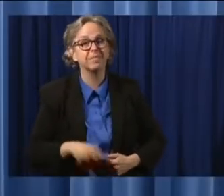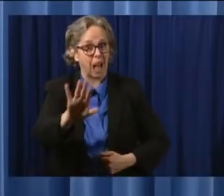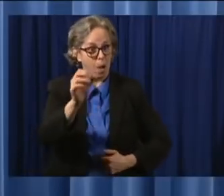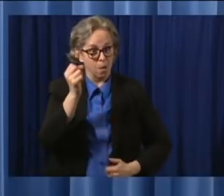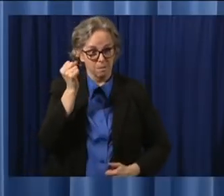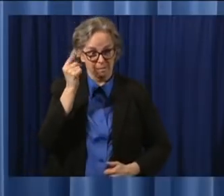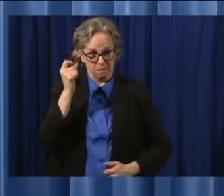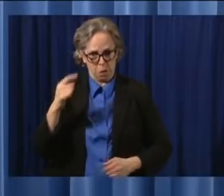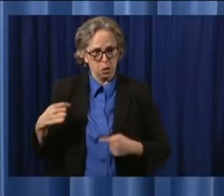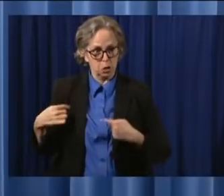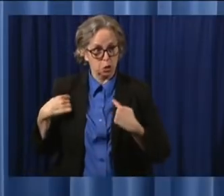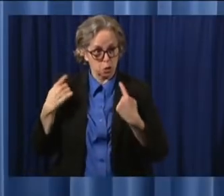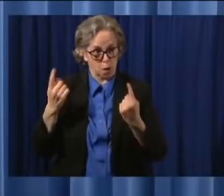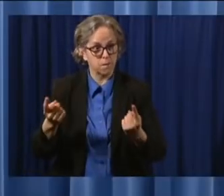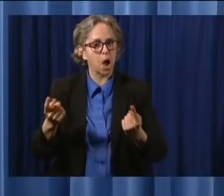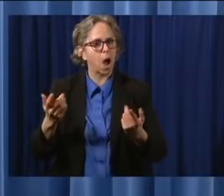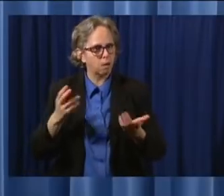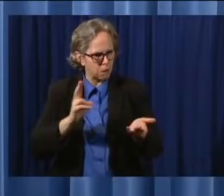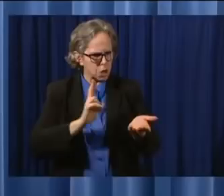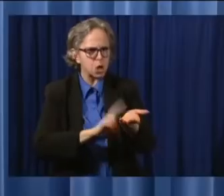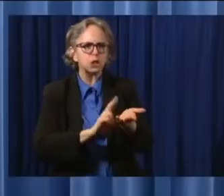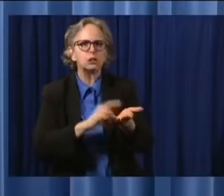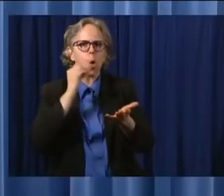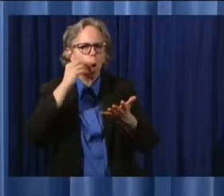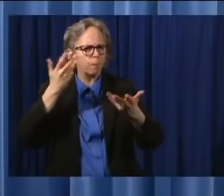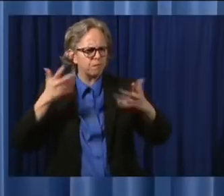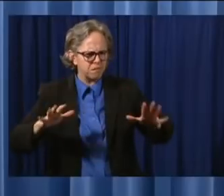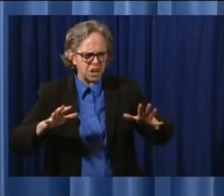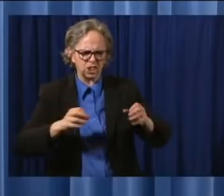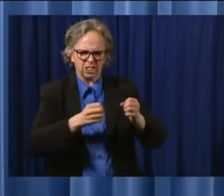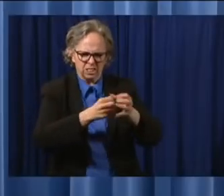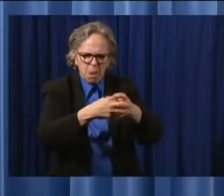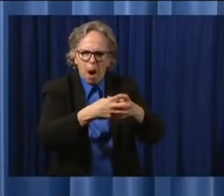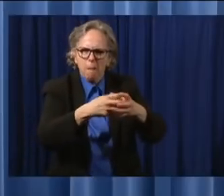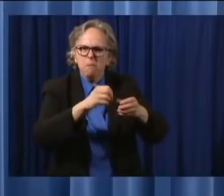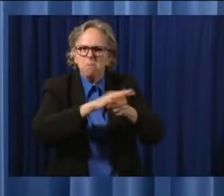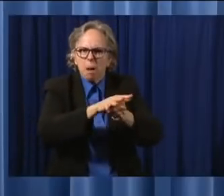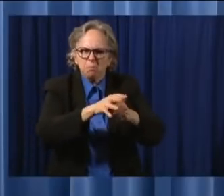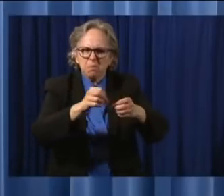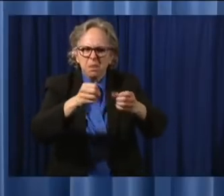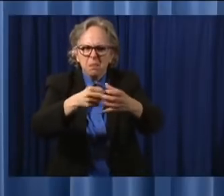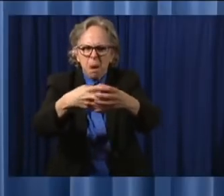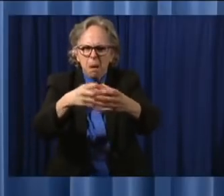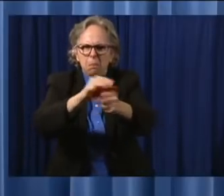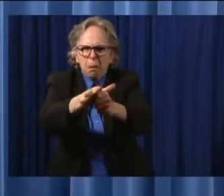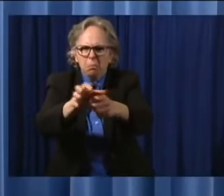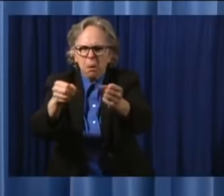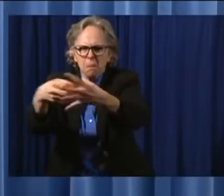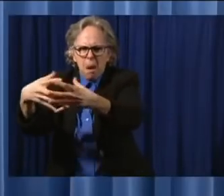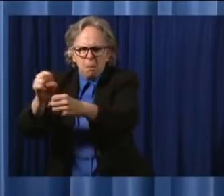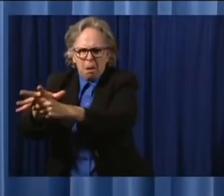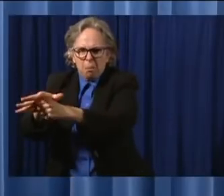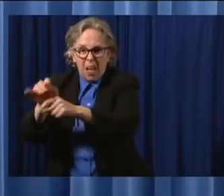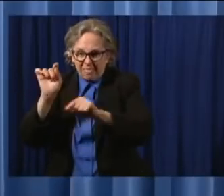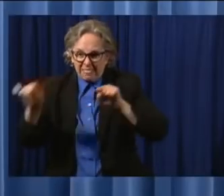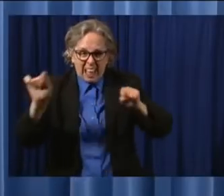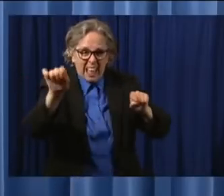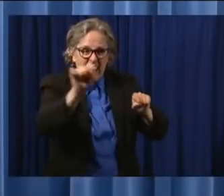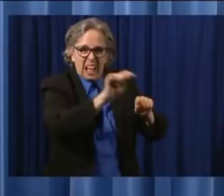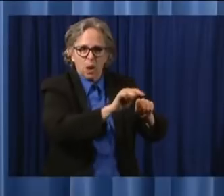of COVID-19, either currently ongoing or in the past several